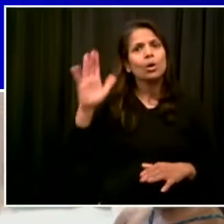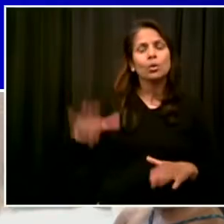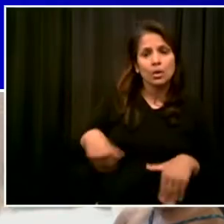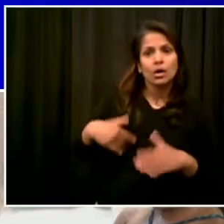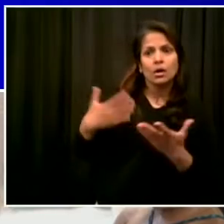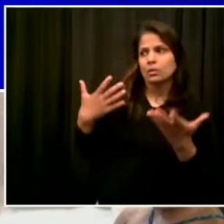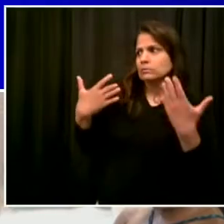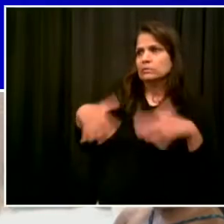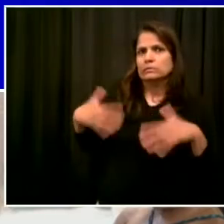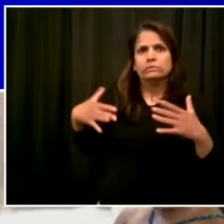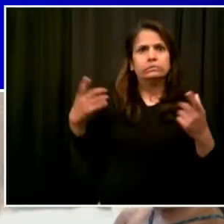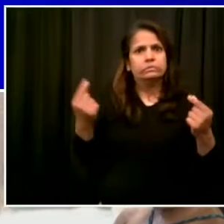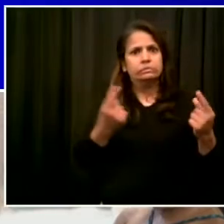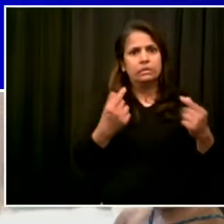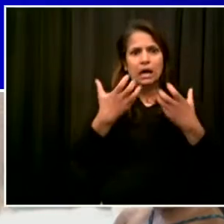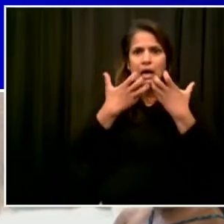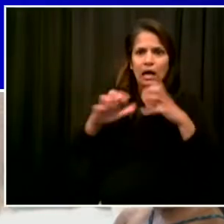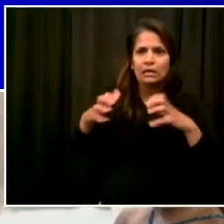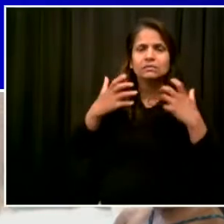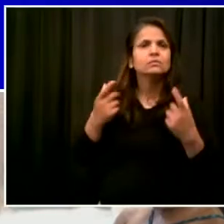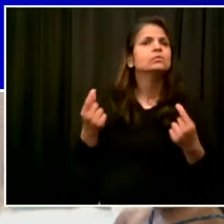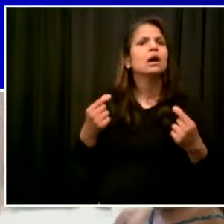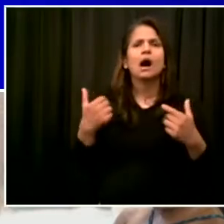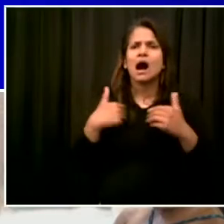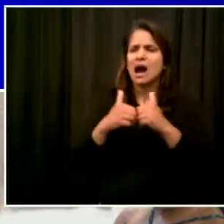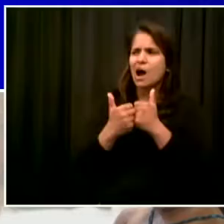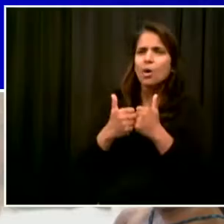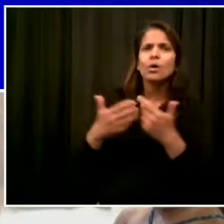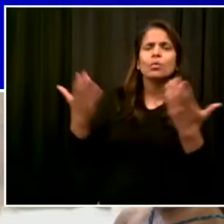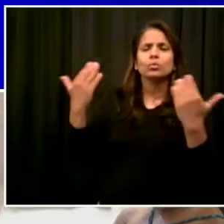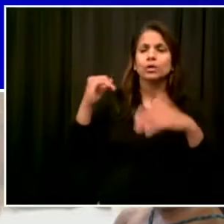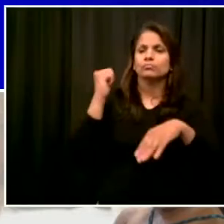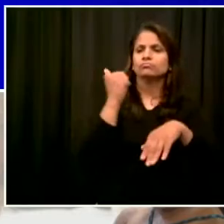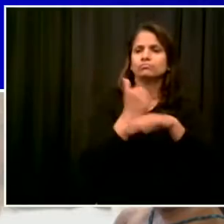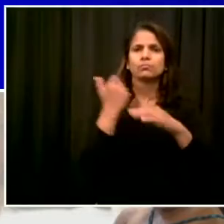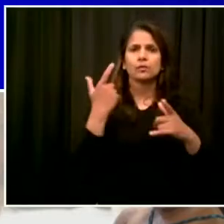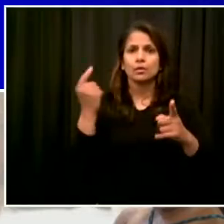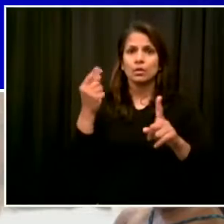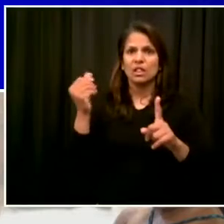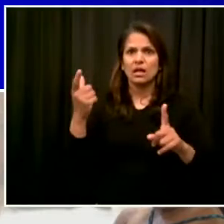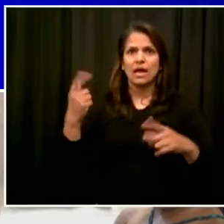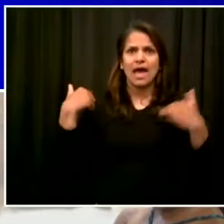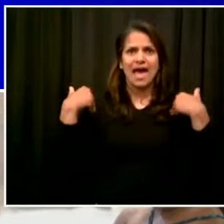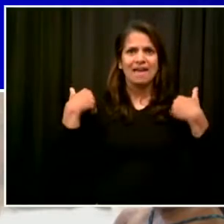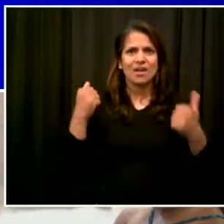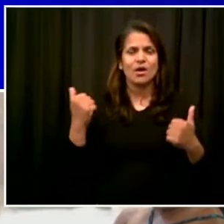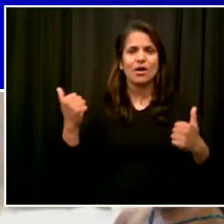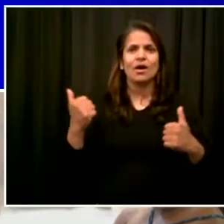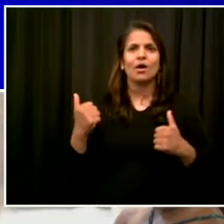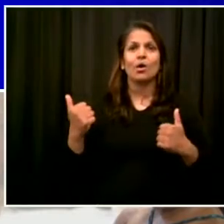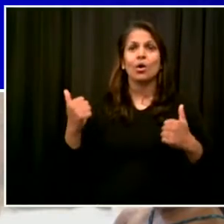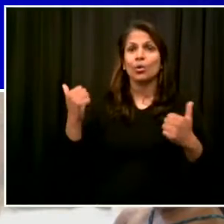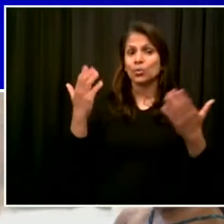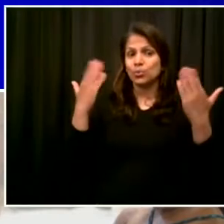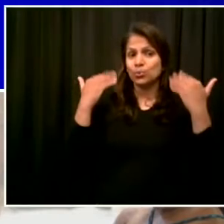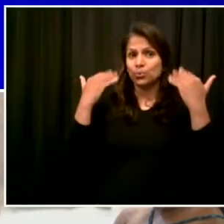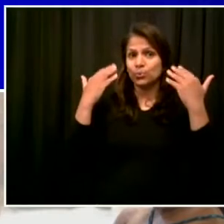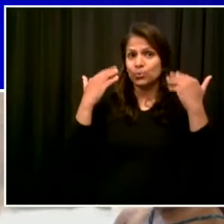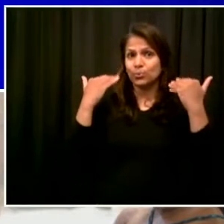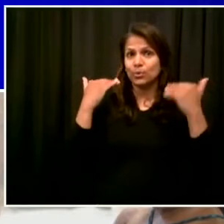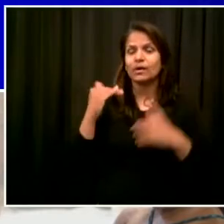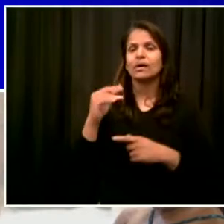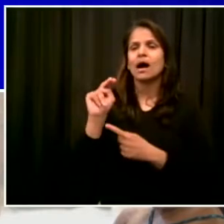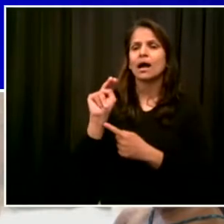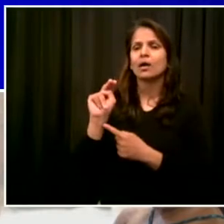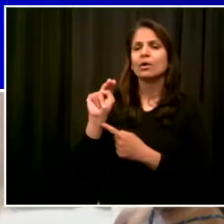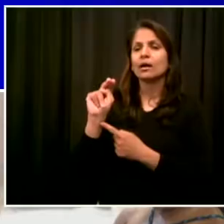ready to keep people cool. So, the Cool It NYC initiative. This one's excellent. This is going to help a lot of kids and